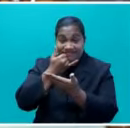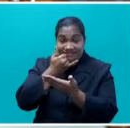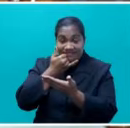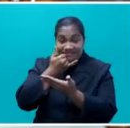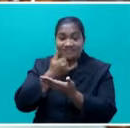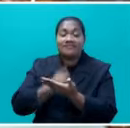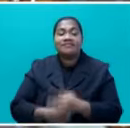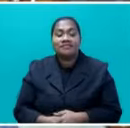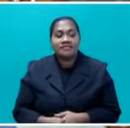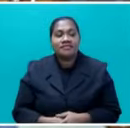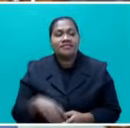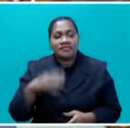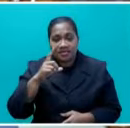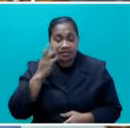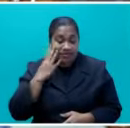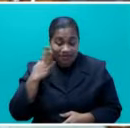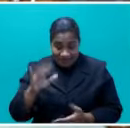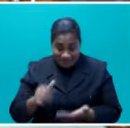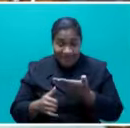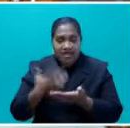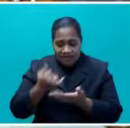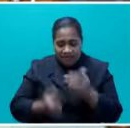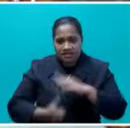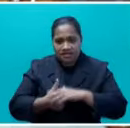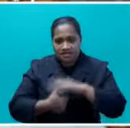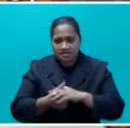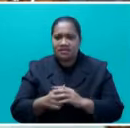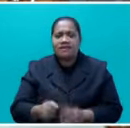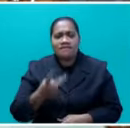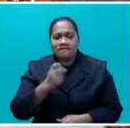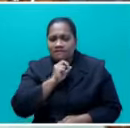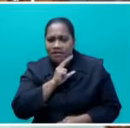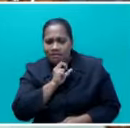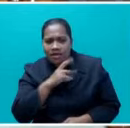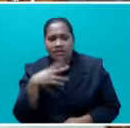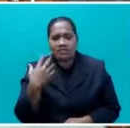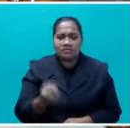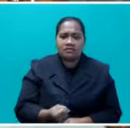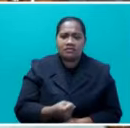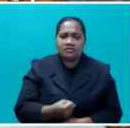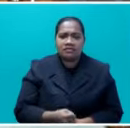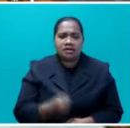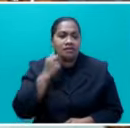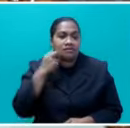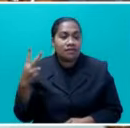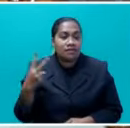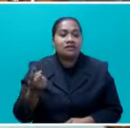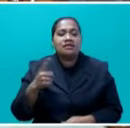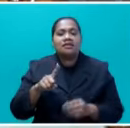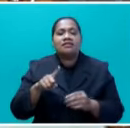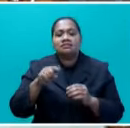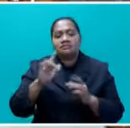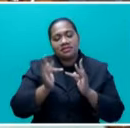they also have access to data. You get Viber, you get internet, etc. And I think the Honourable Member is confused and